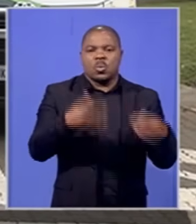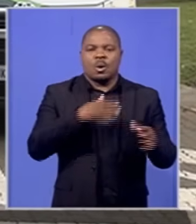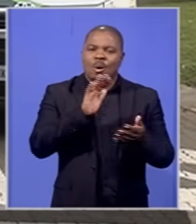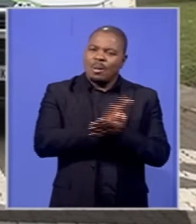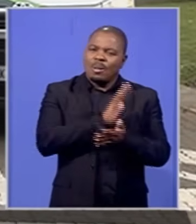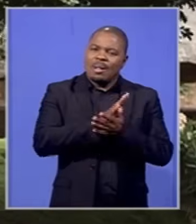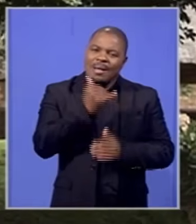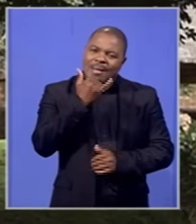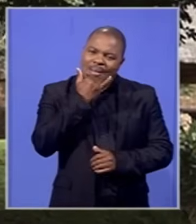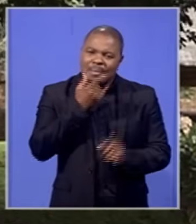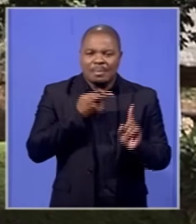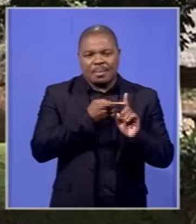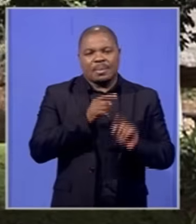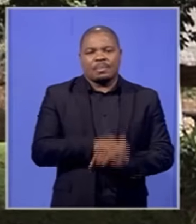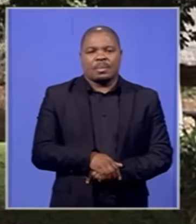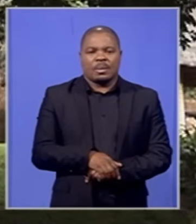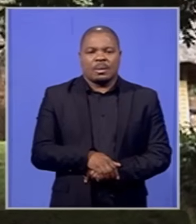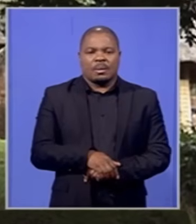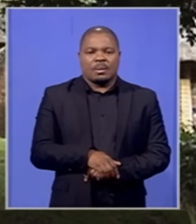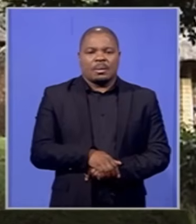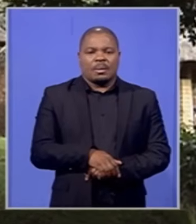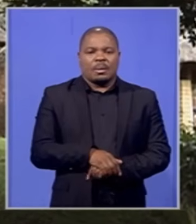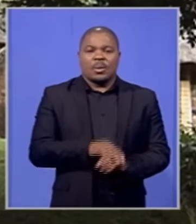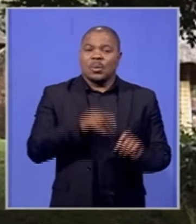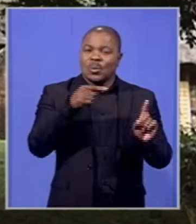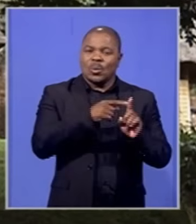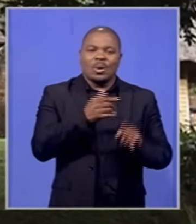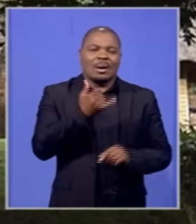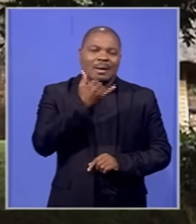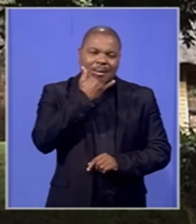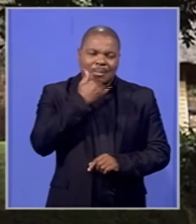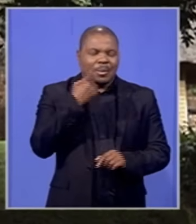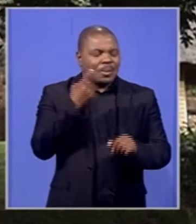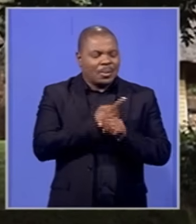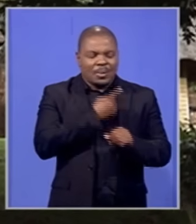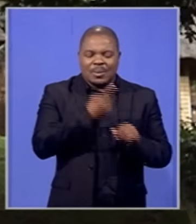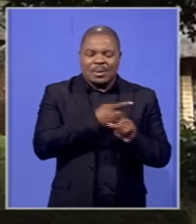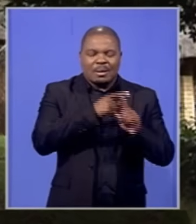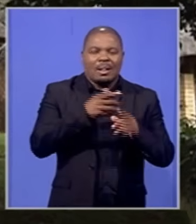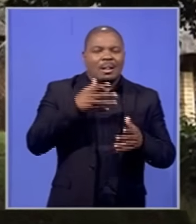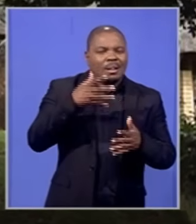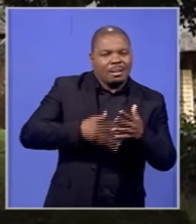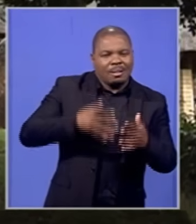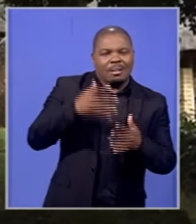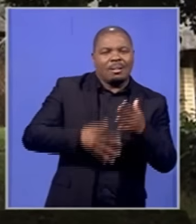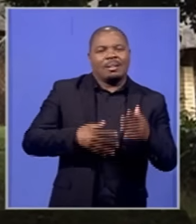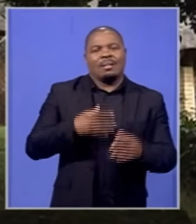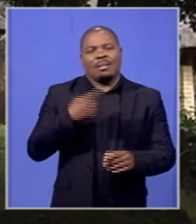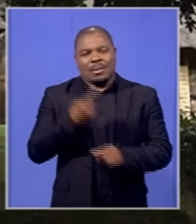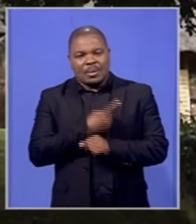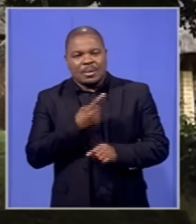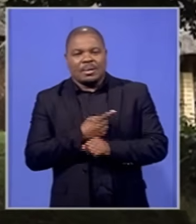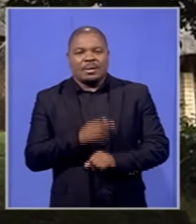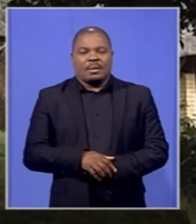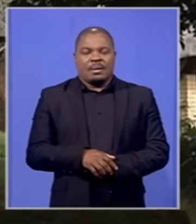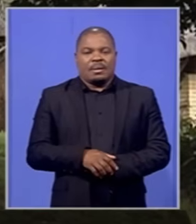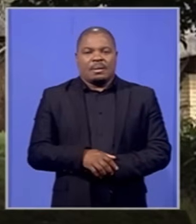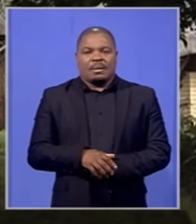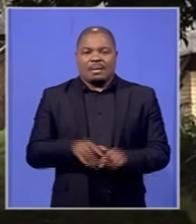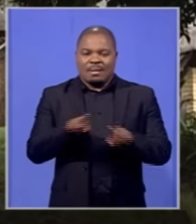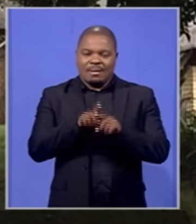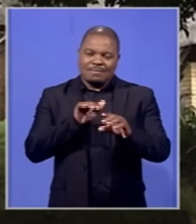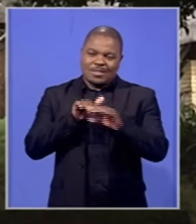boitumelo. He was a jolly guy. E ne le lekao le le metlae a nna a tletse monyebo. Le fa o ka leba divideo